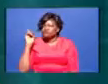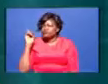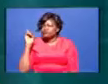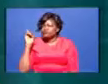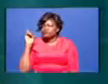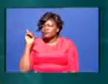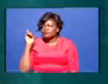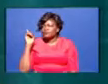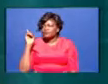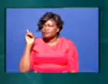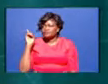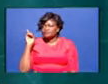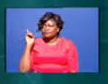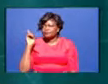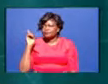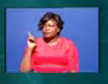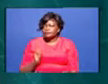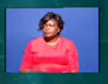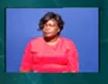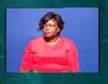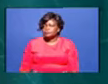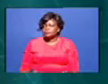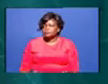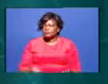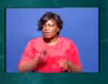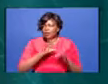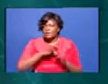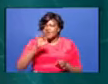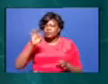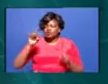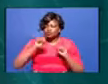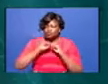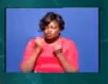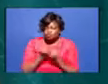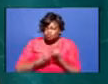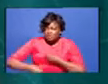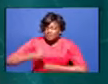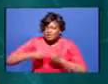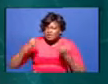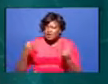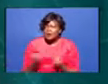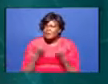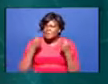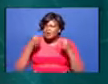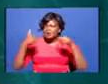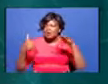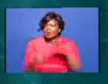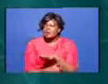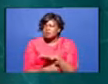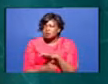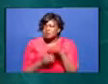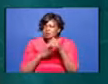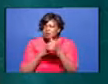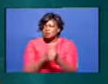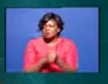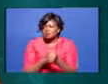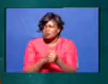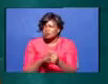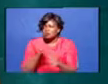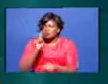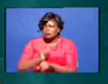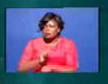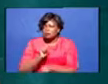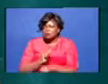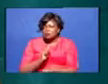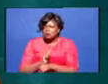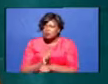deity. Spiritual, a lot of social activities happen under the guidance of the temple, doing